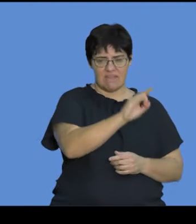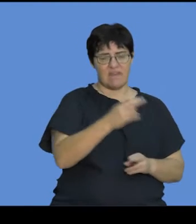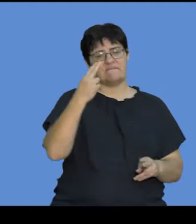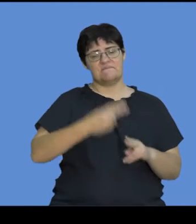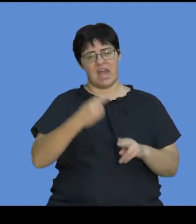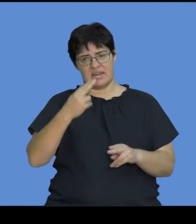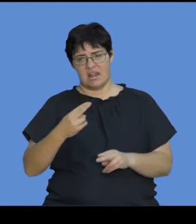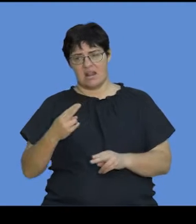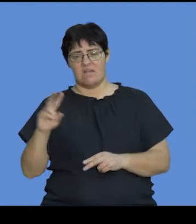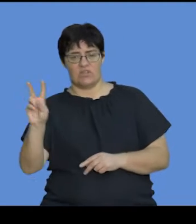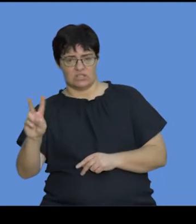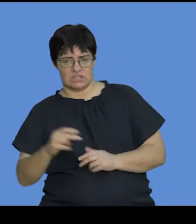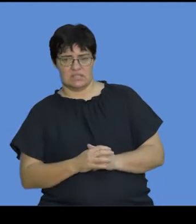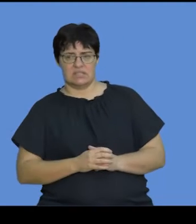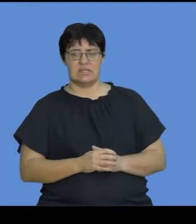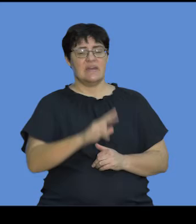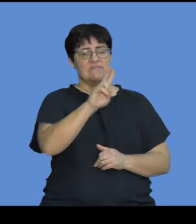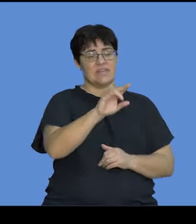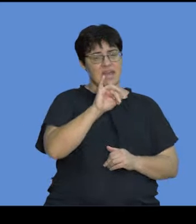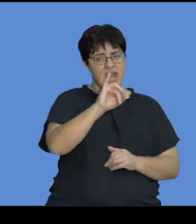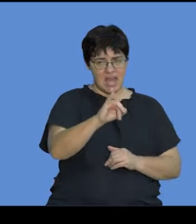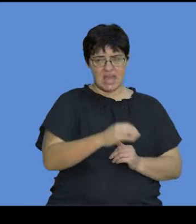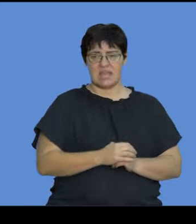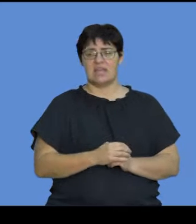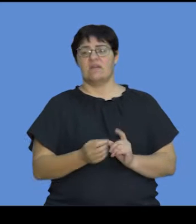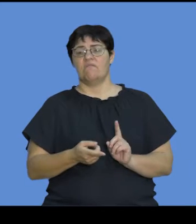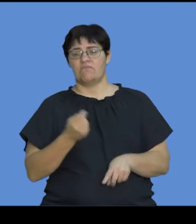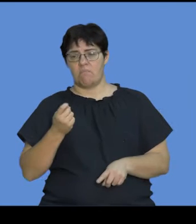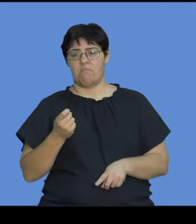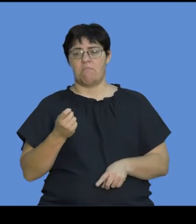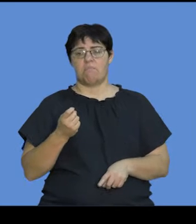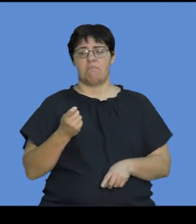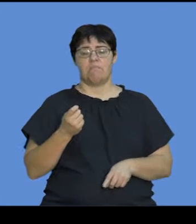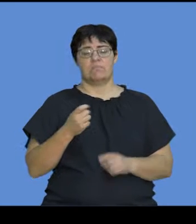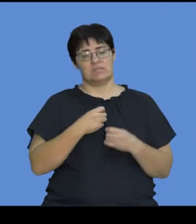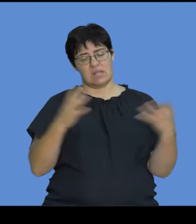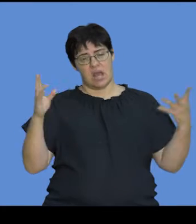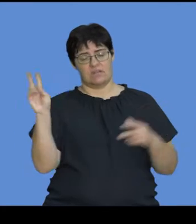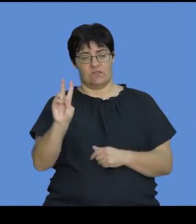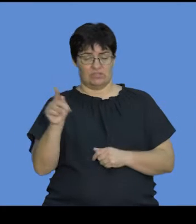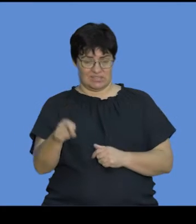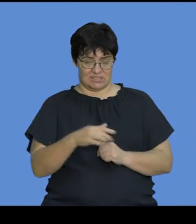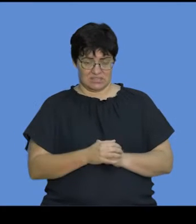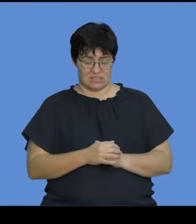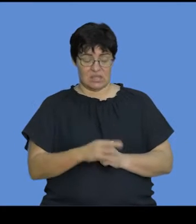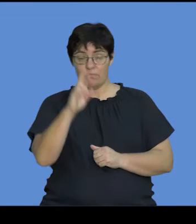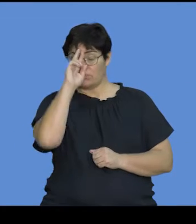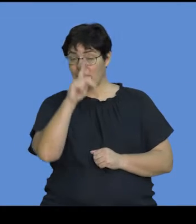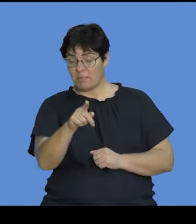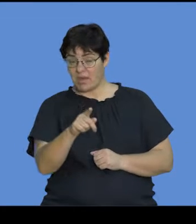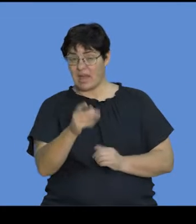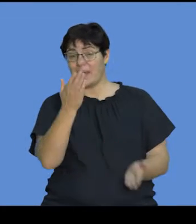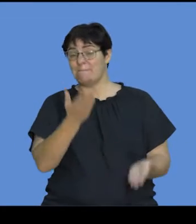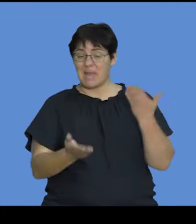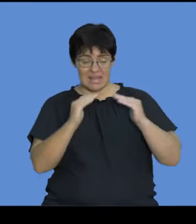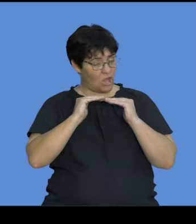initial velocity, also recognizing it from equations of motion. But remember, mass is constant. We're